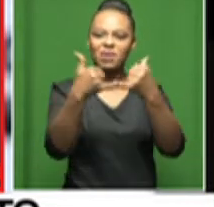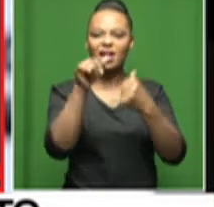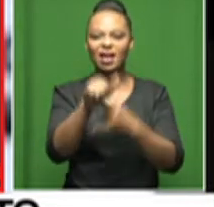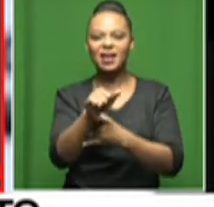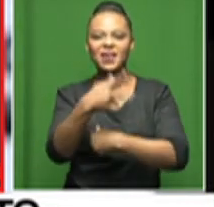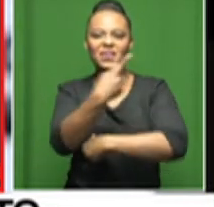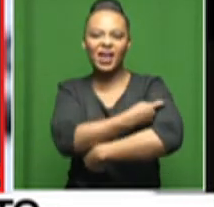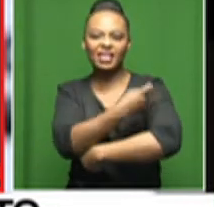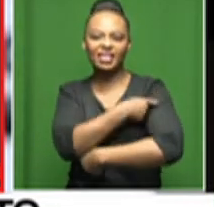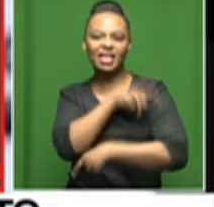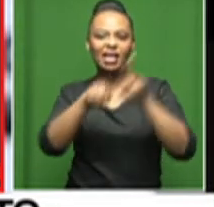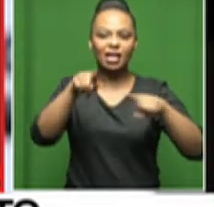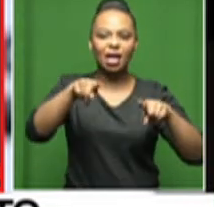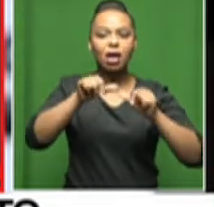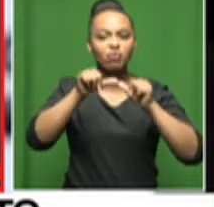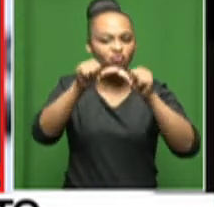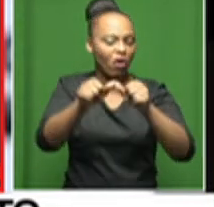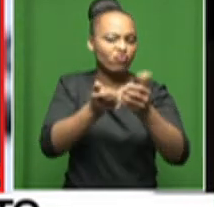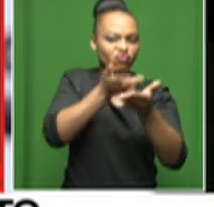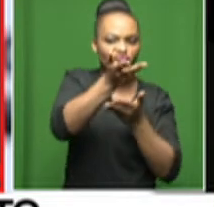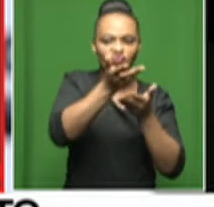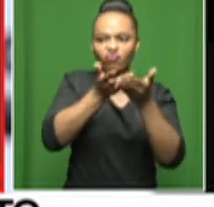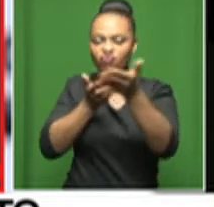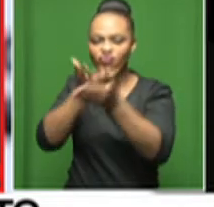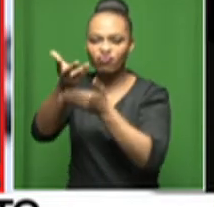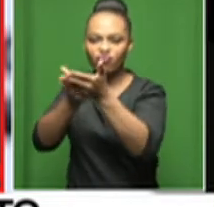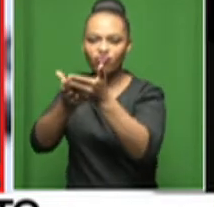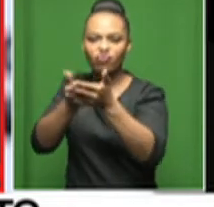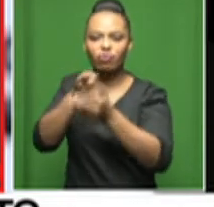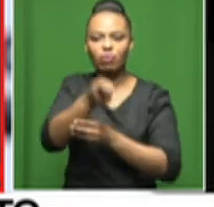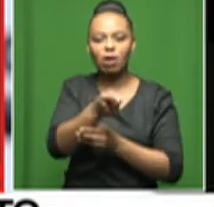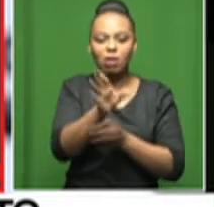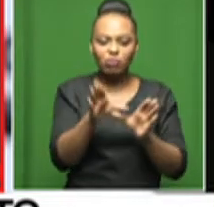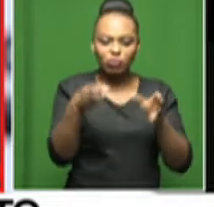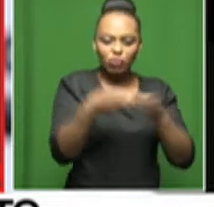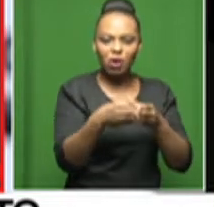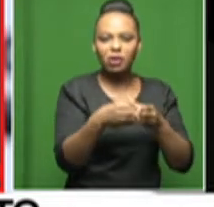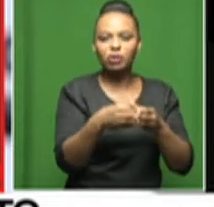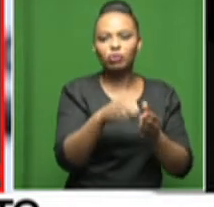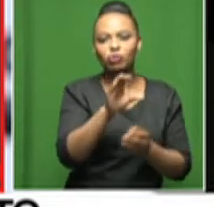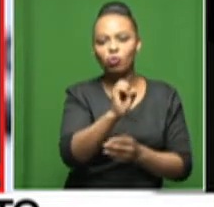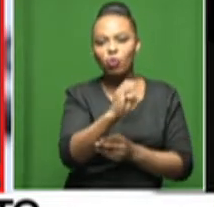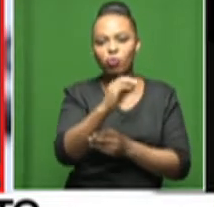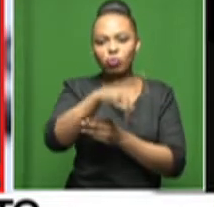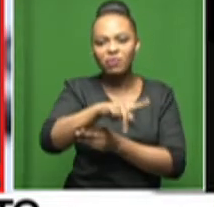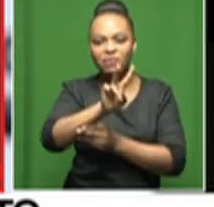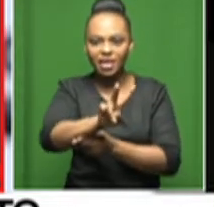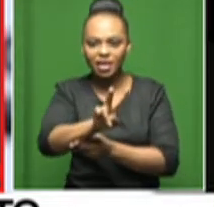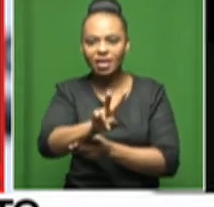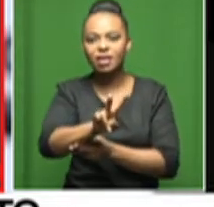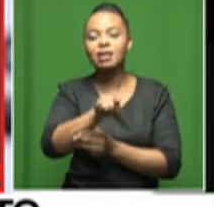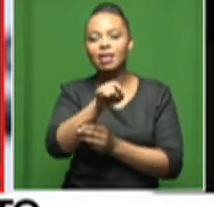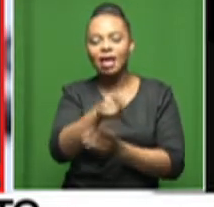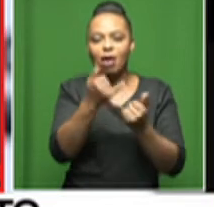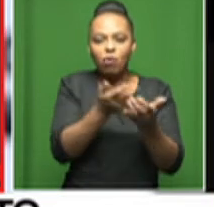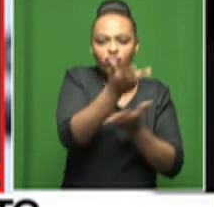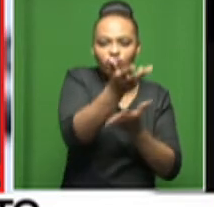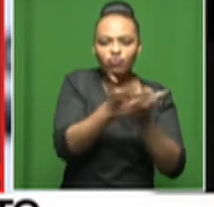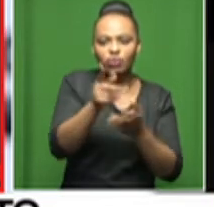are discussions going on Sputnik V. There are discussions going on the